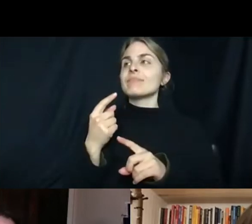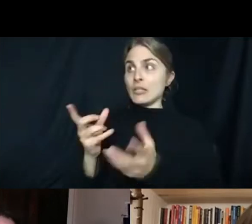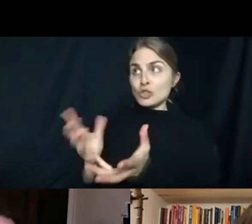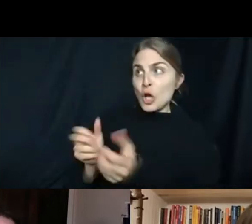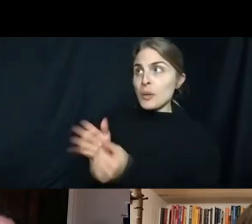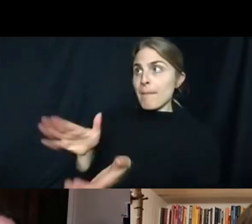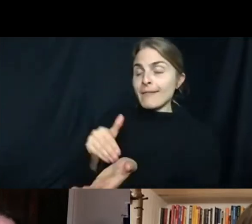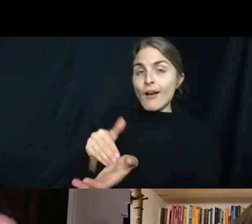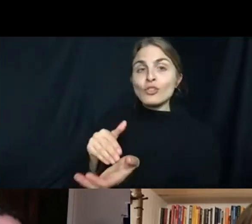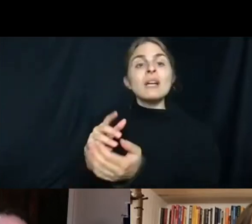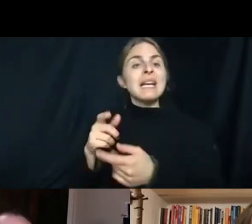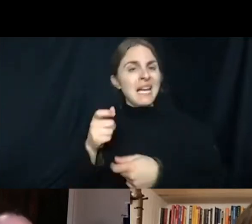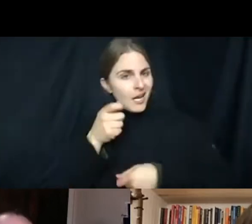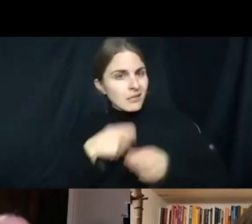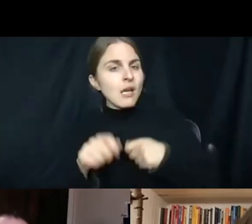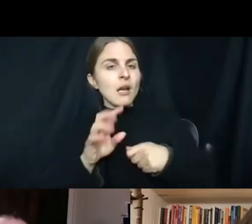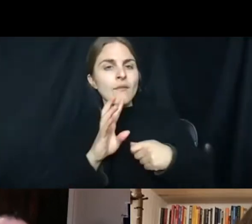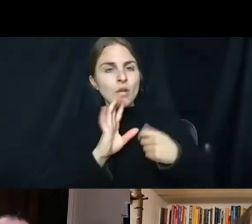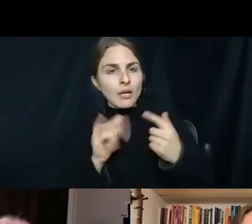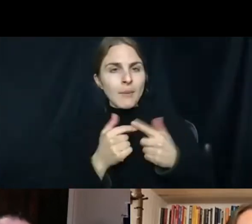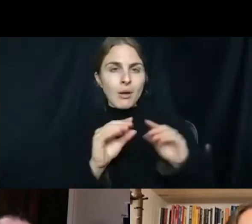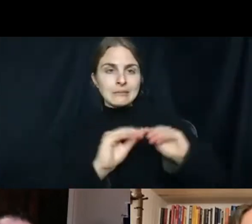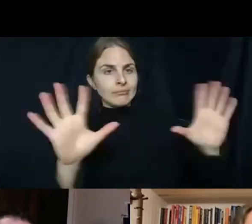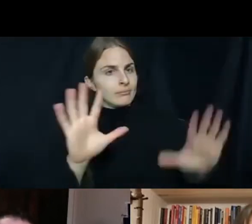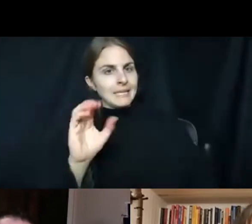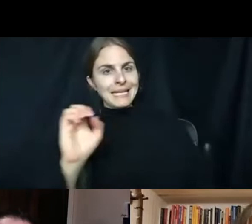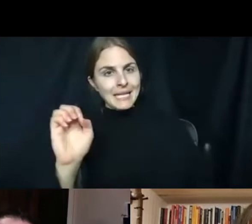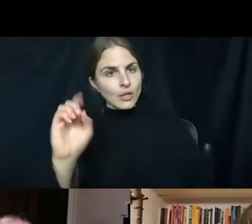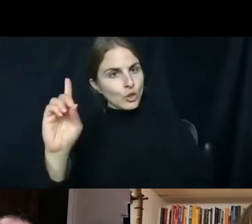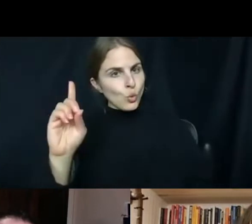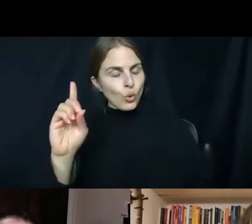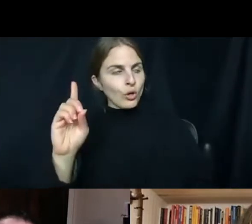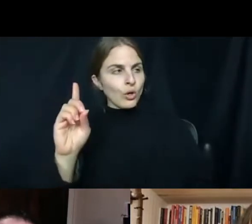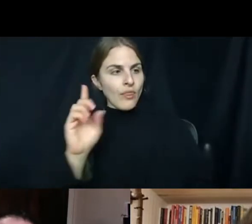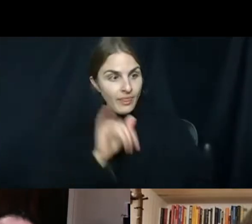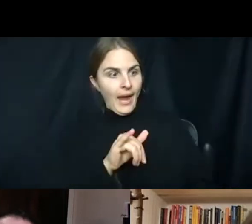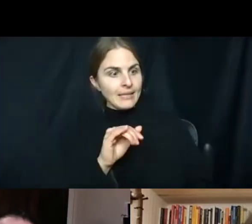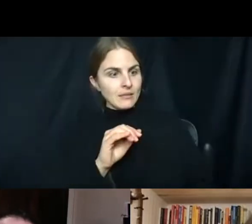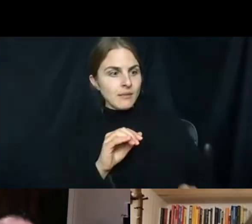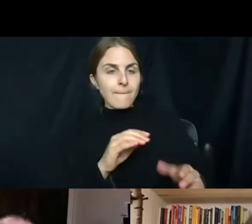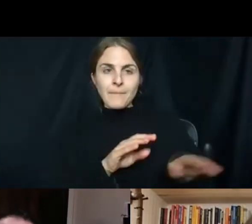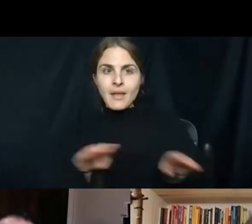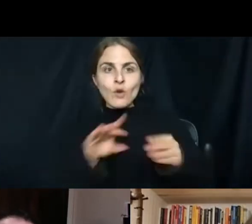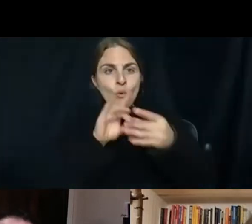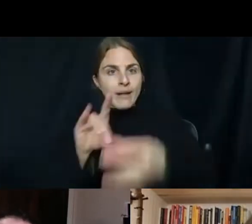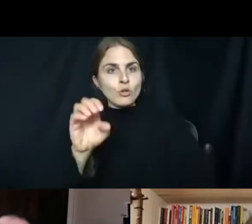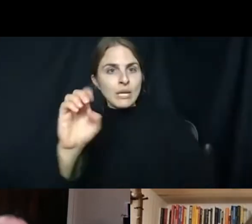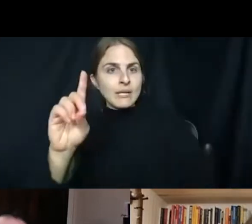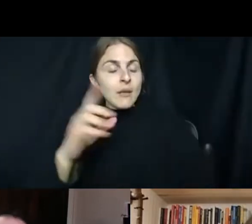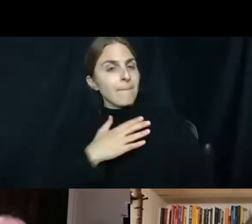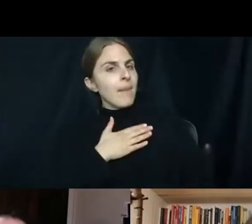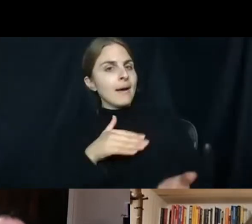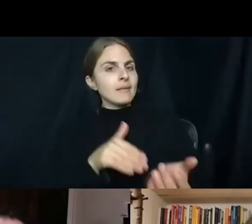instead of diving into that very clear eating disorder related behavior, my doctor told me that